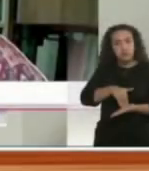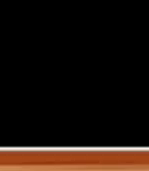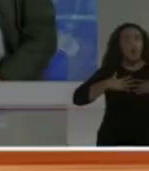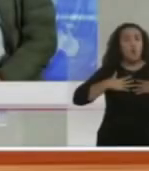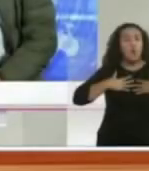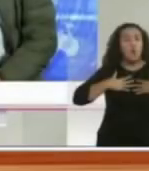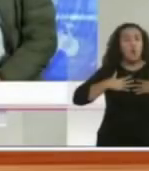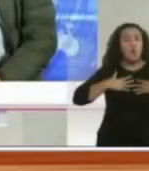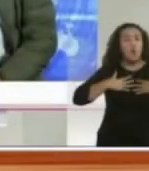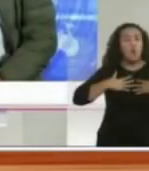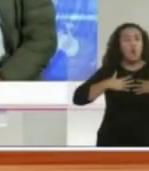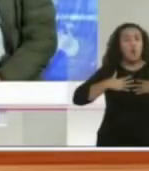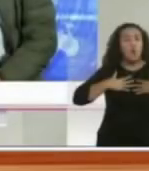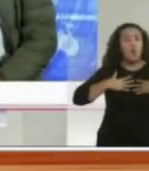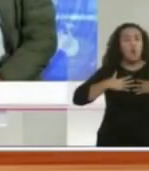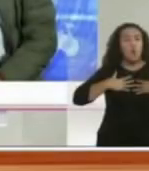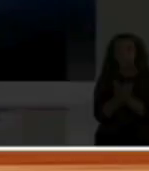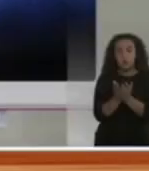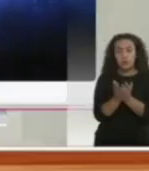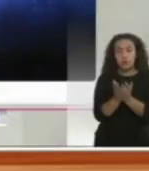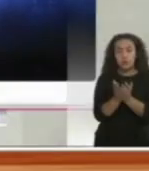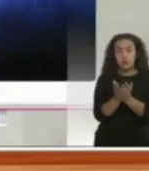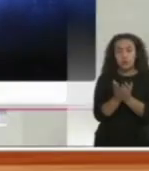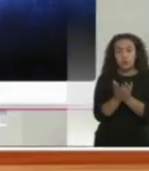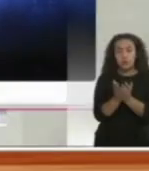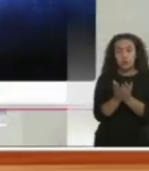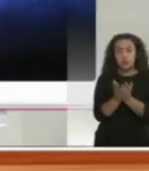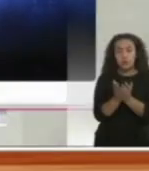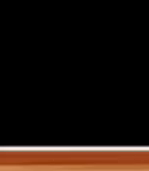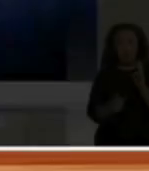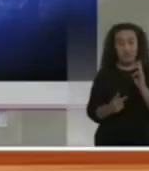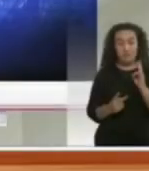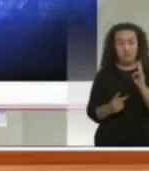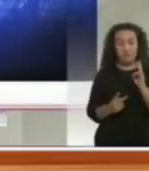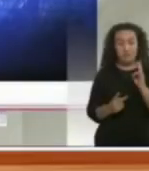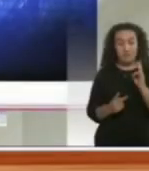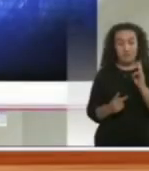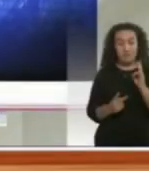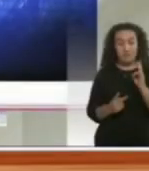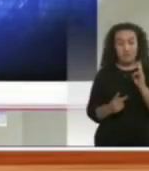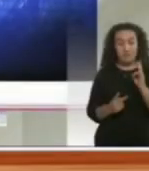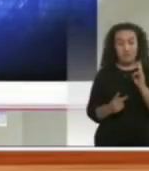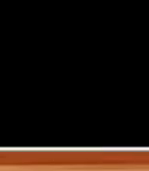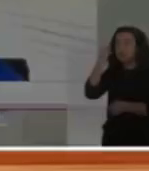case study, experimental, historical, and ethnographic.